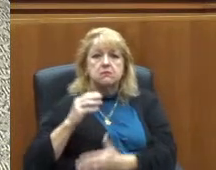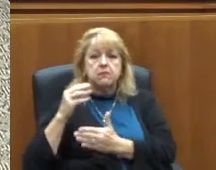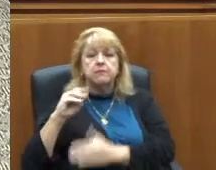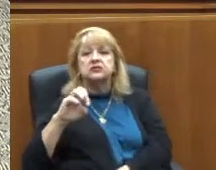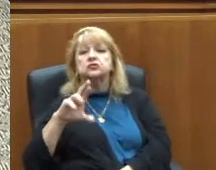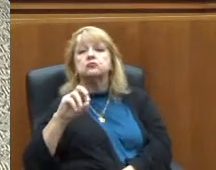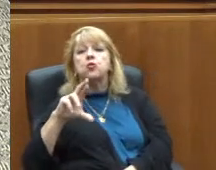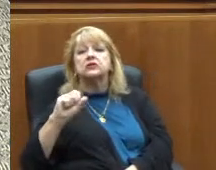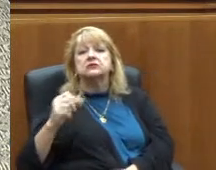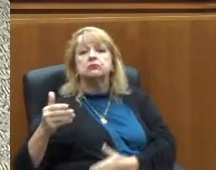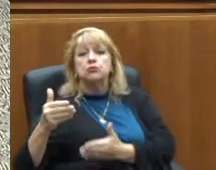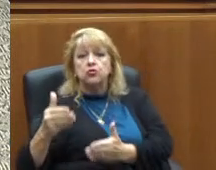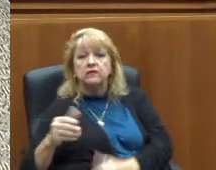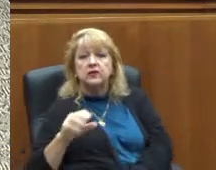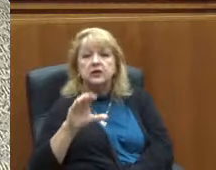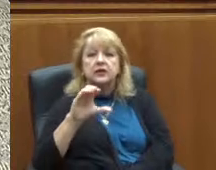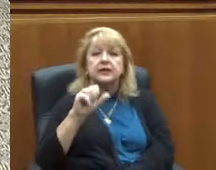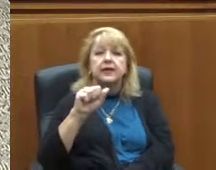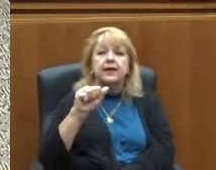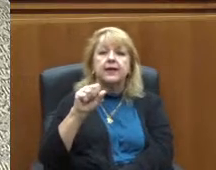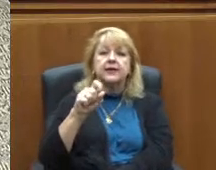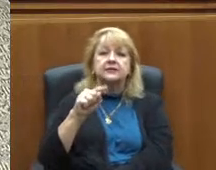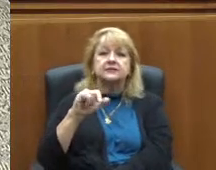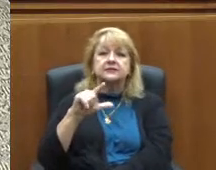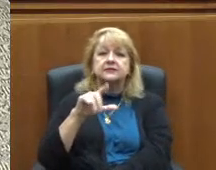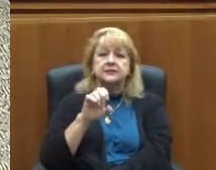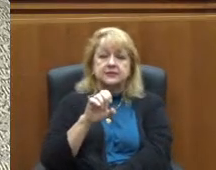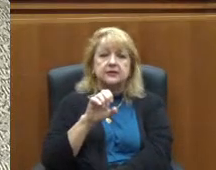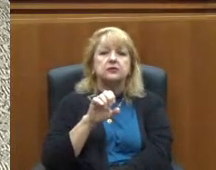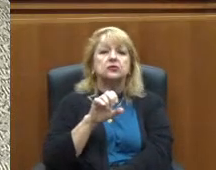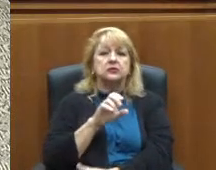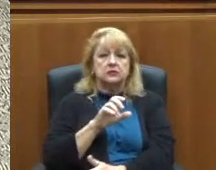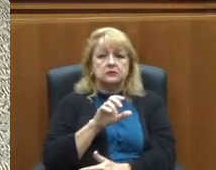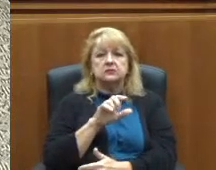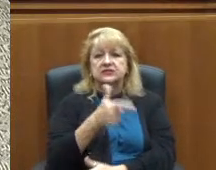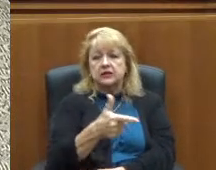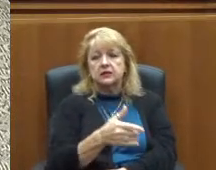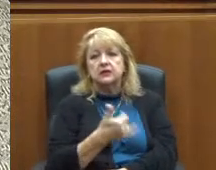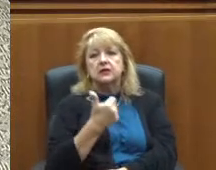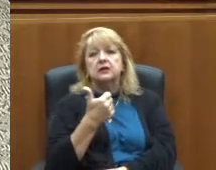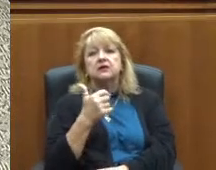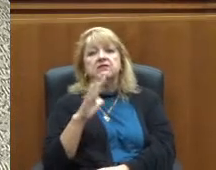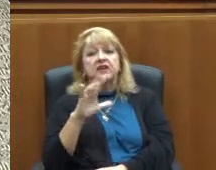Castile. So we'll start with 5.1. Anyone opposed?